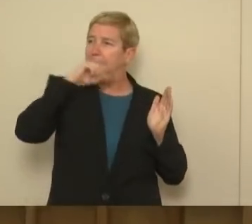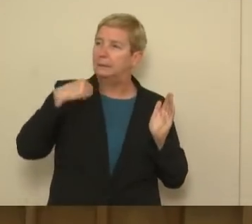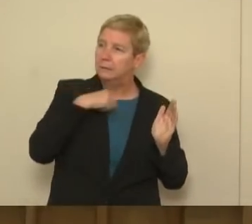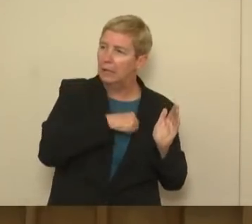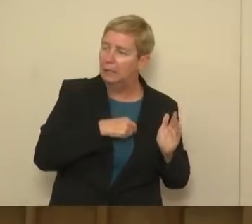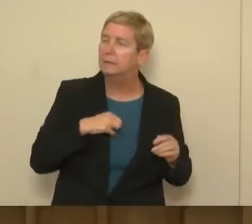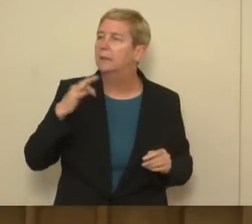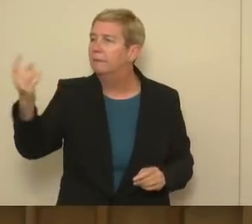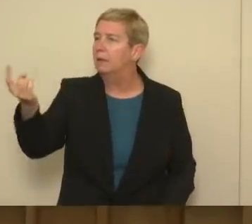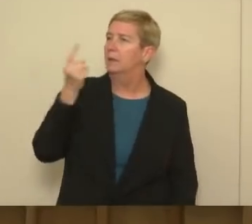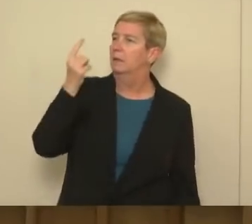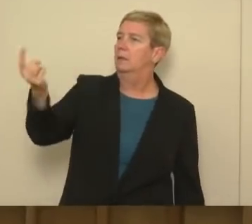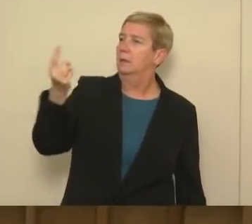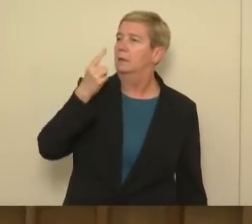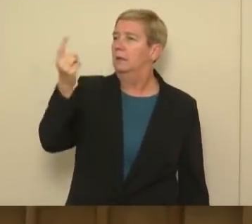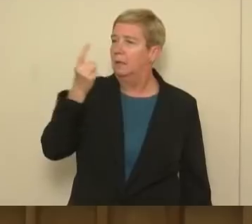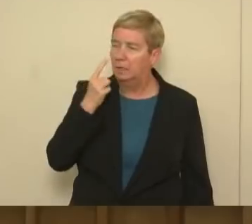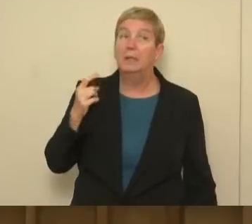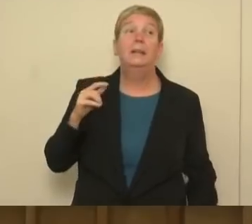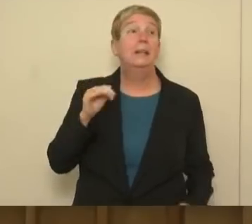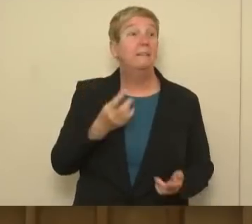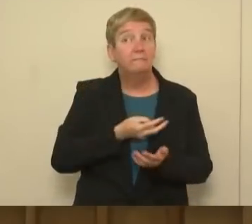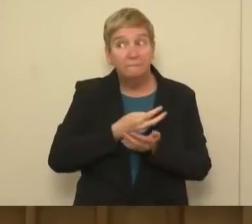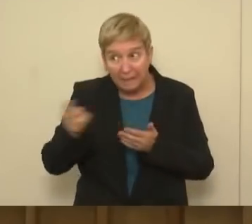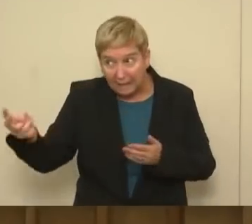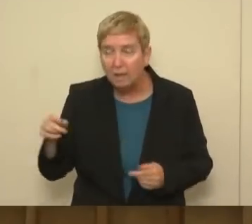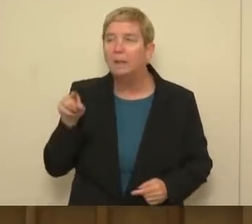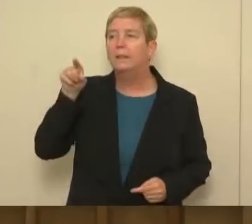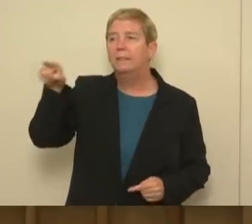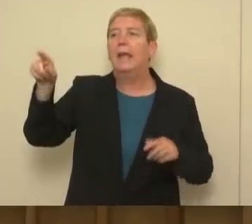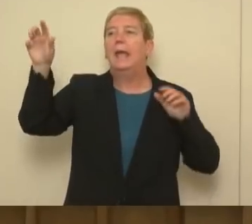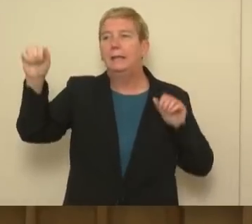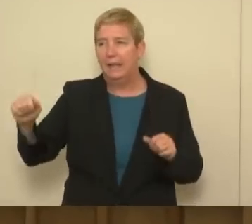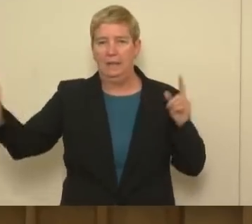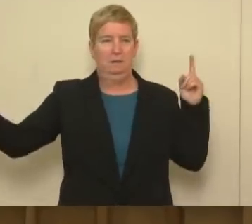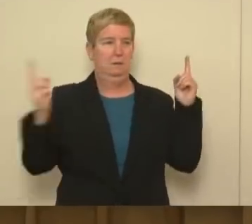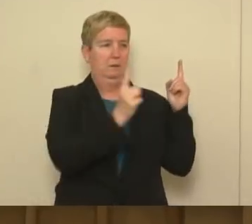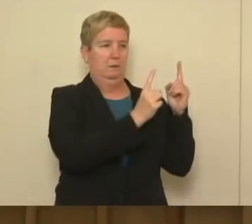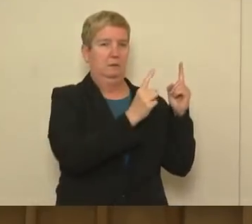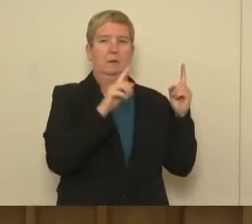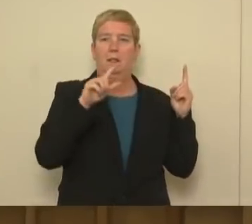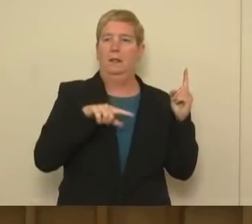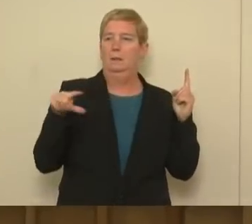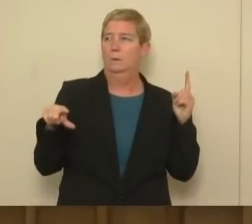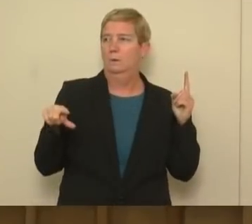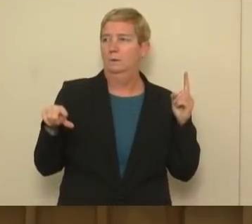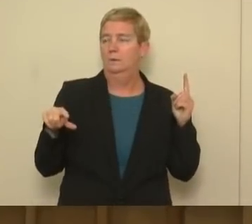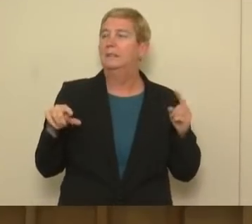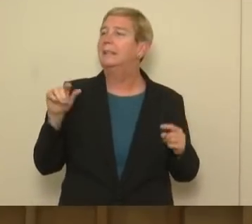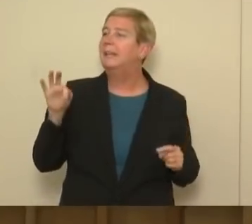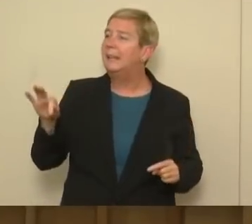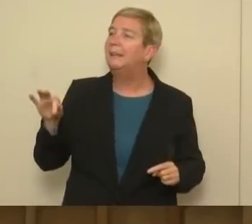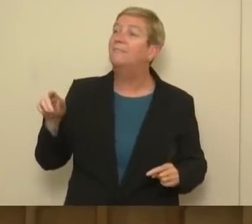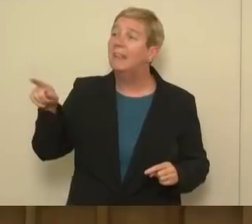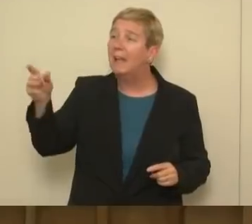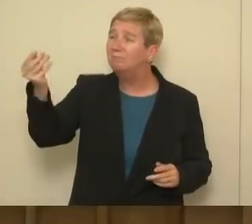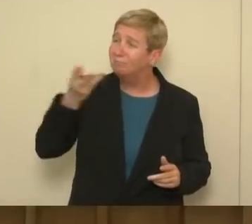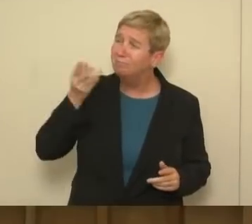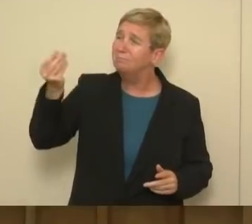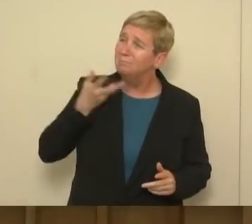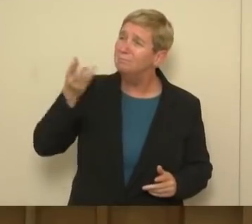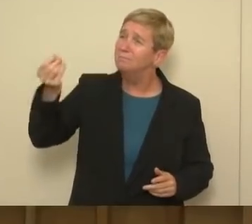or call us back. So that, or to return the envelope that you would have gotten at your